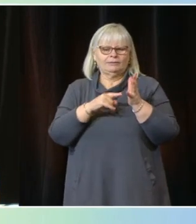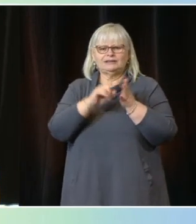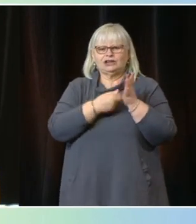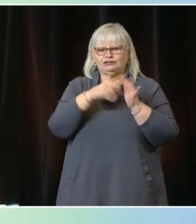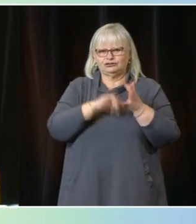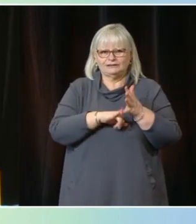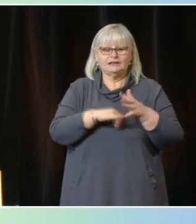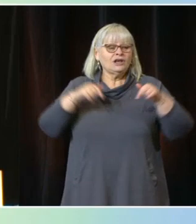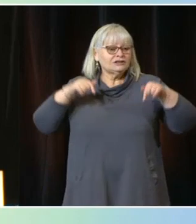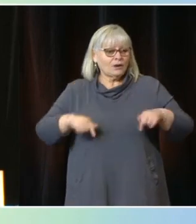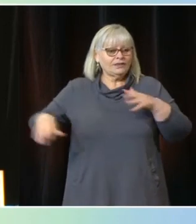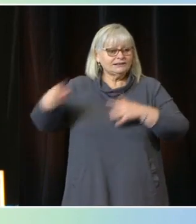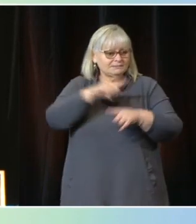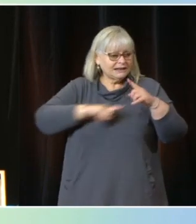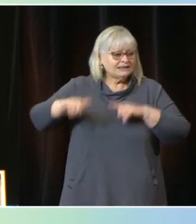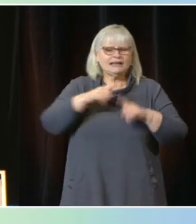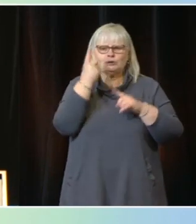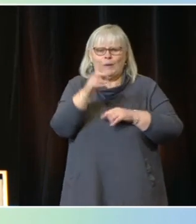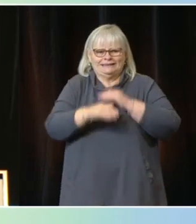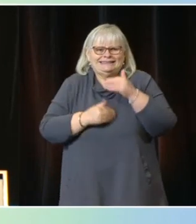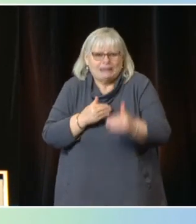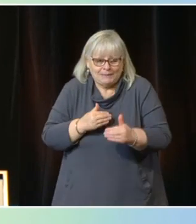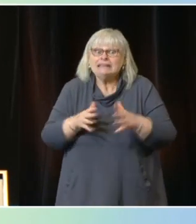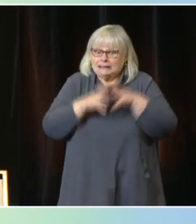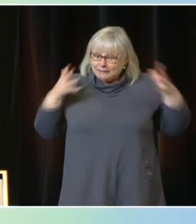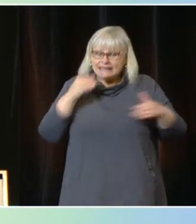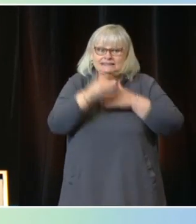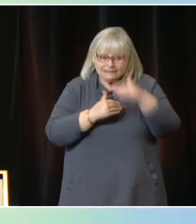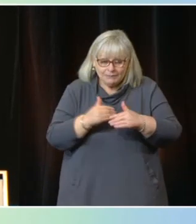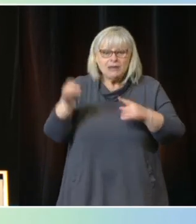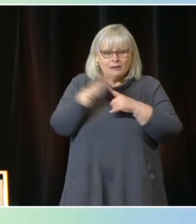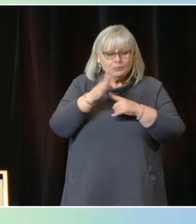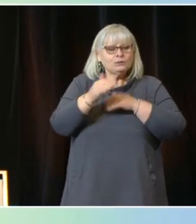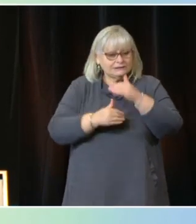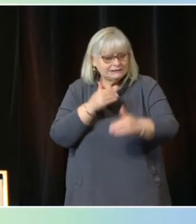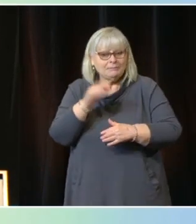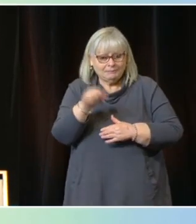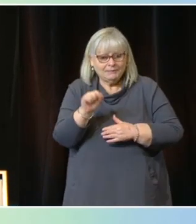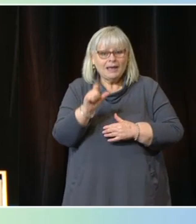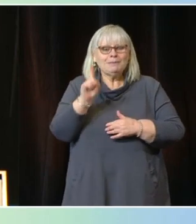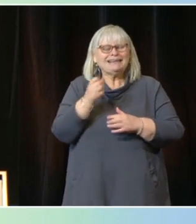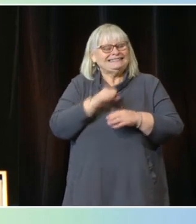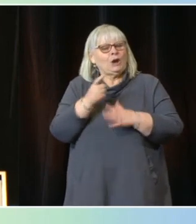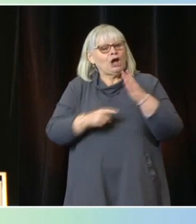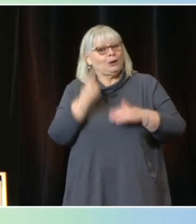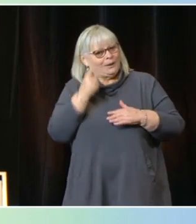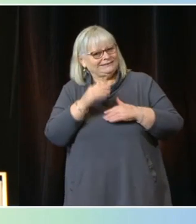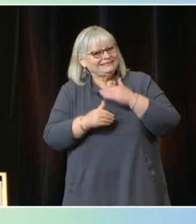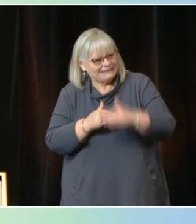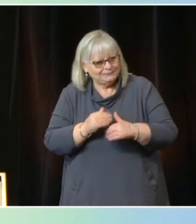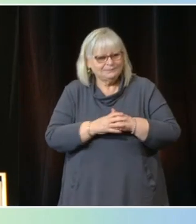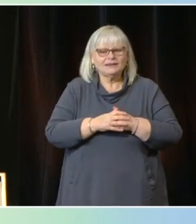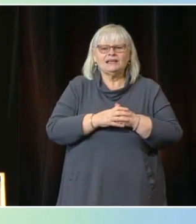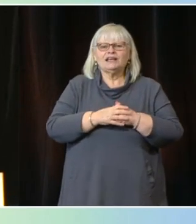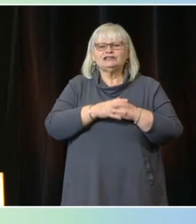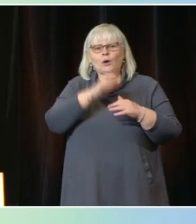so this Summit is just one step it's a major step an important step but still just one step our